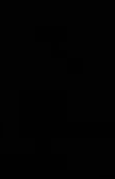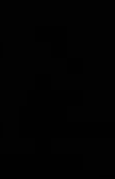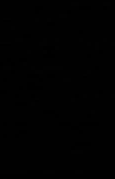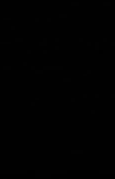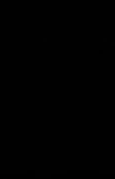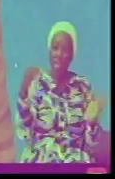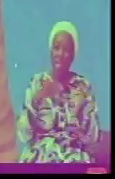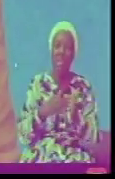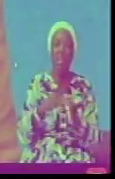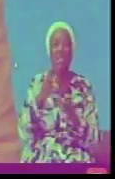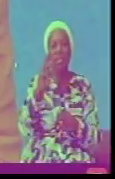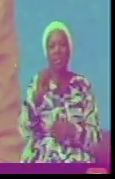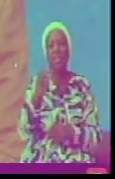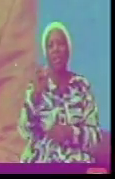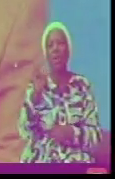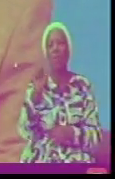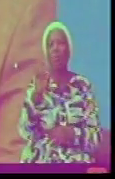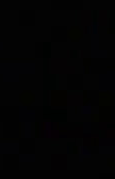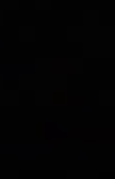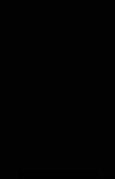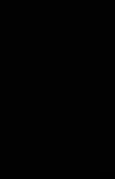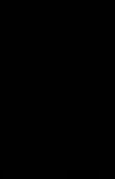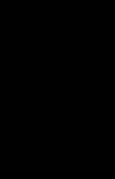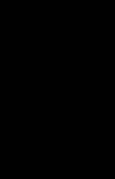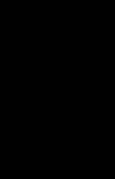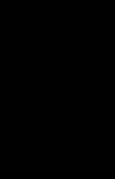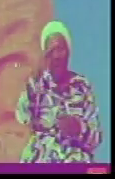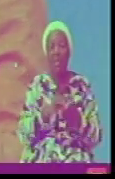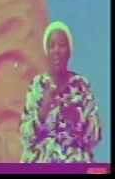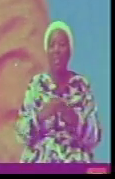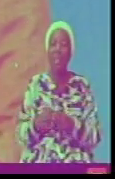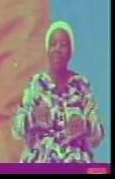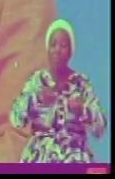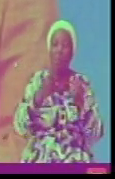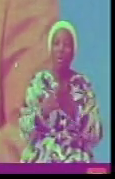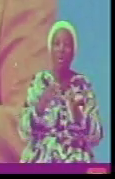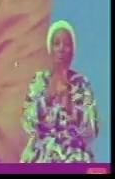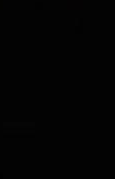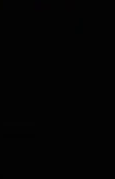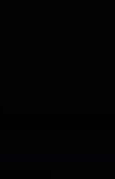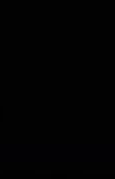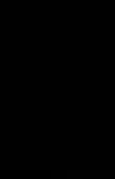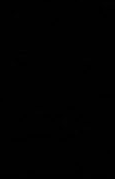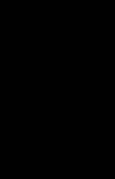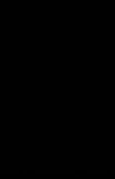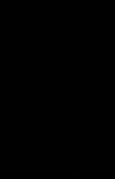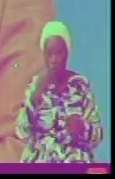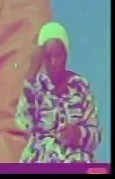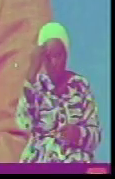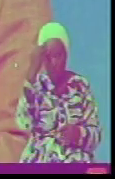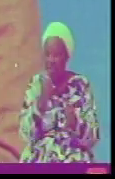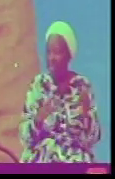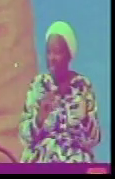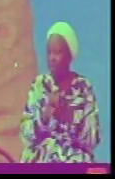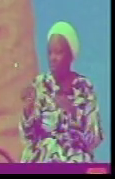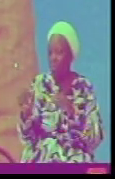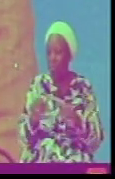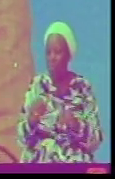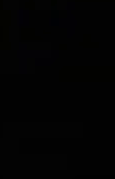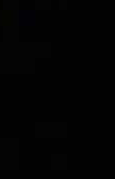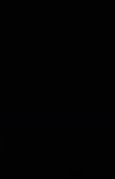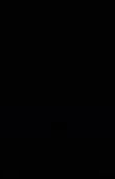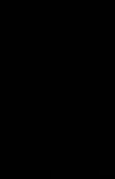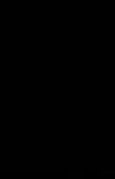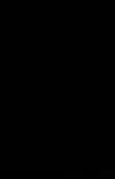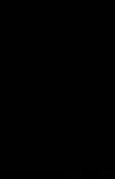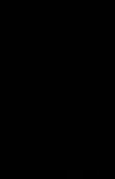They broke the commandments of God. And then they spoke against Moses, a man, and they broke the commandments of